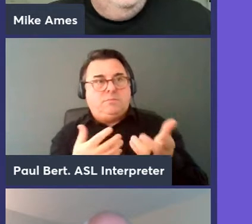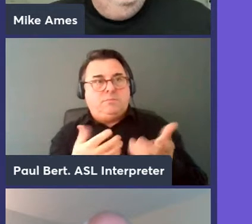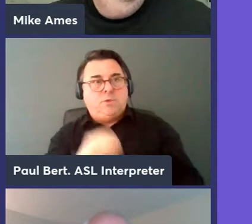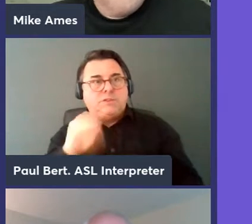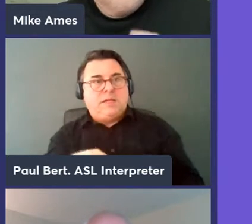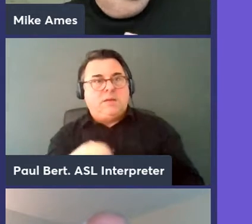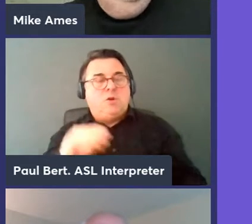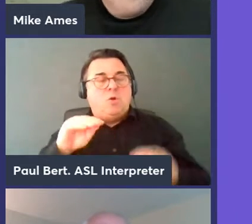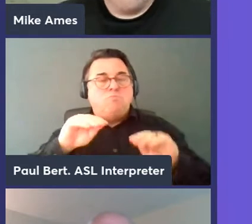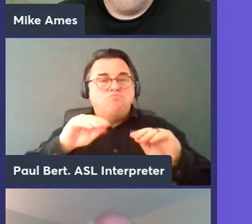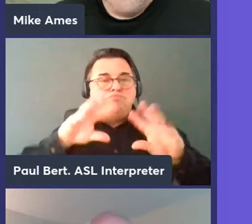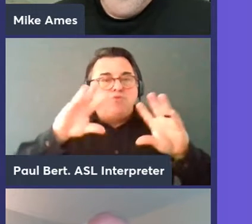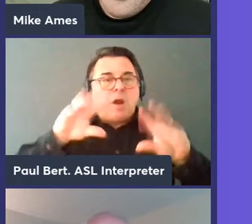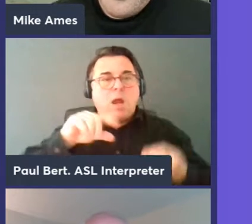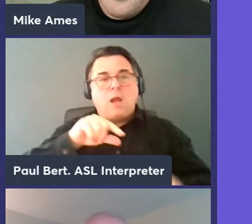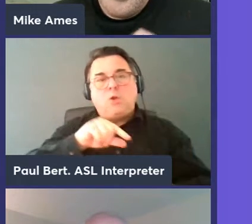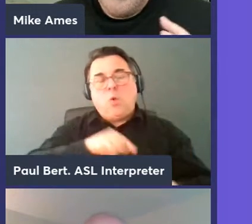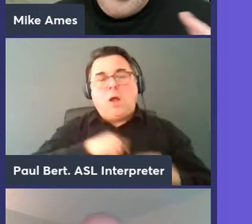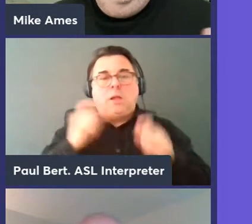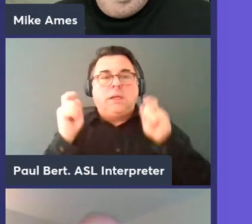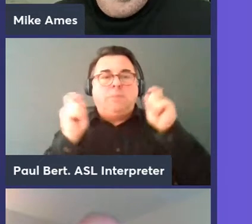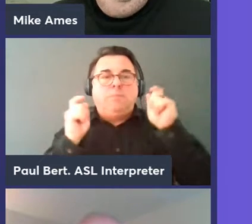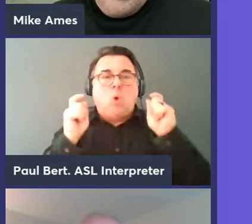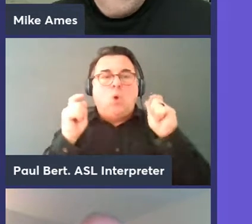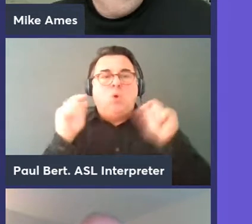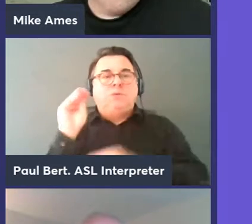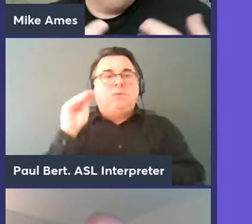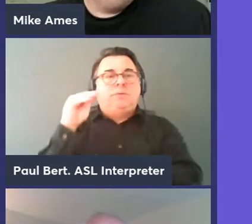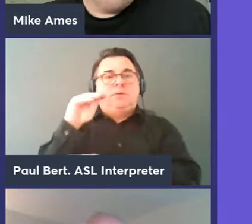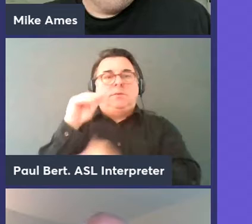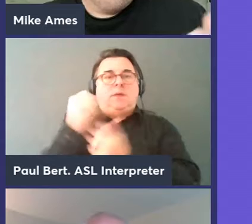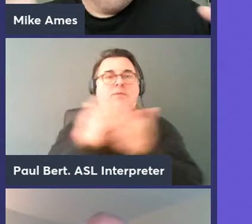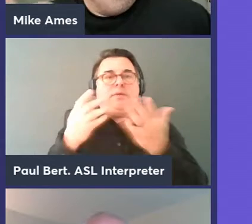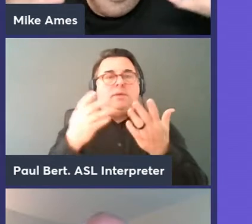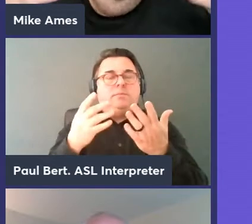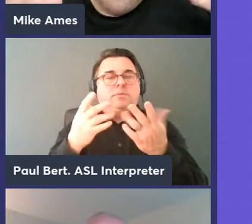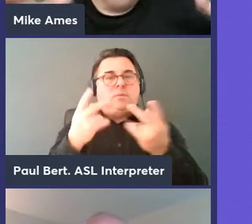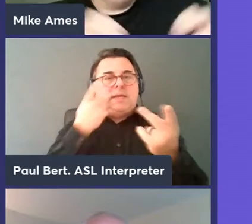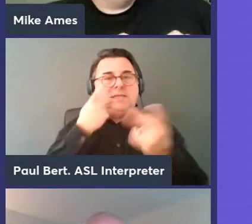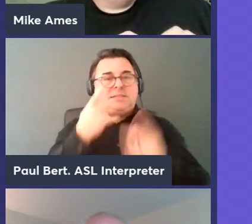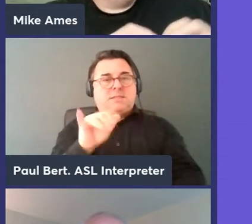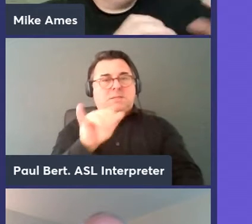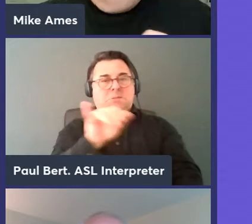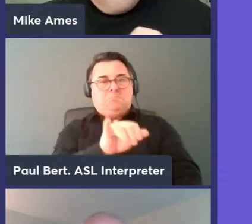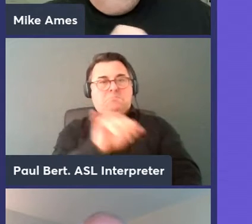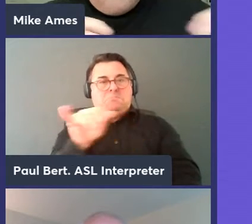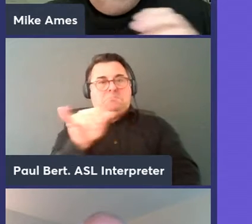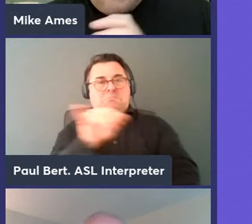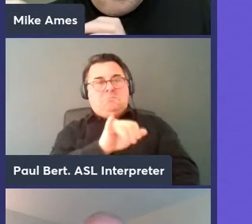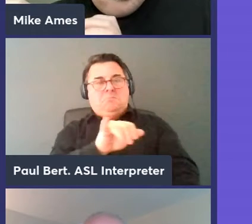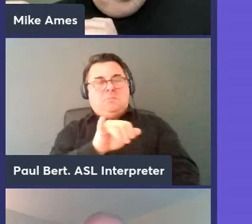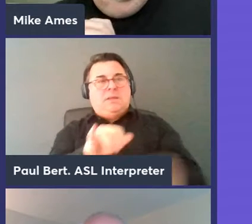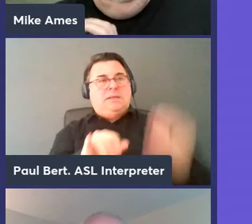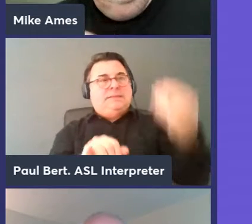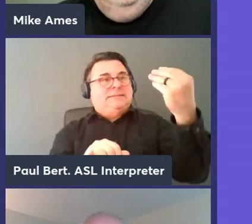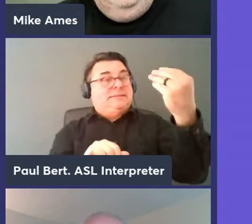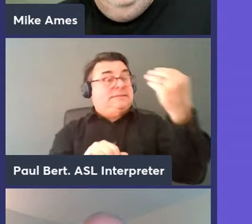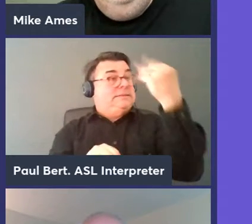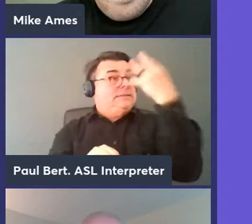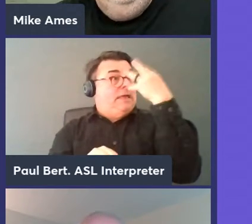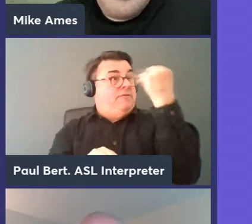brightness, quality, pose, and a whole bunch of other features. But we can see, the selfie versus